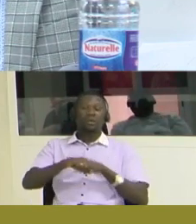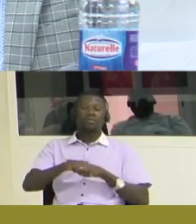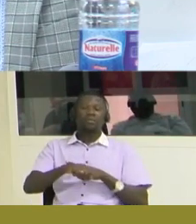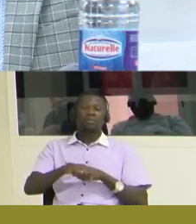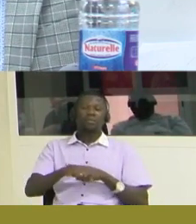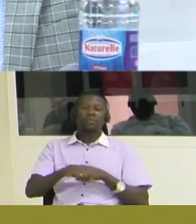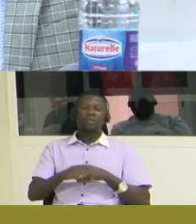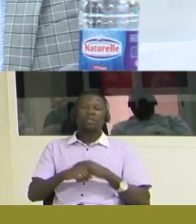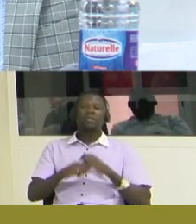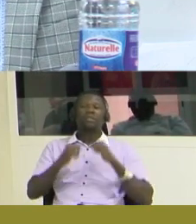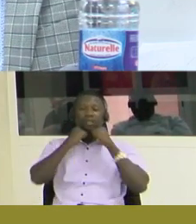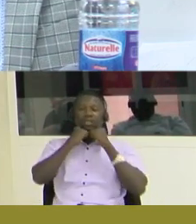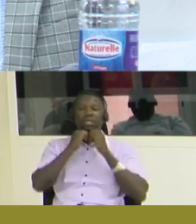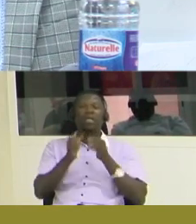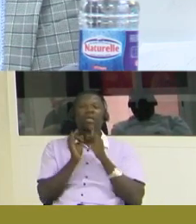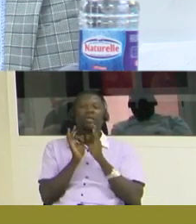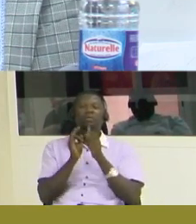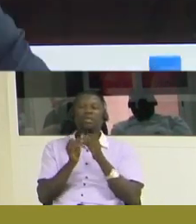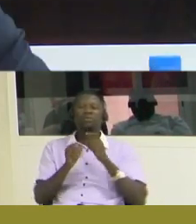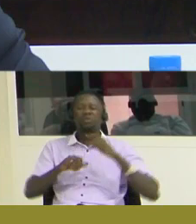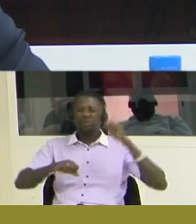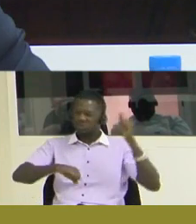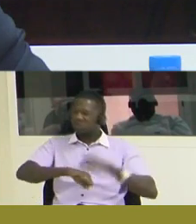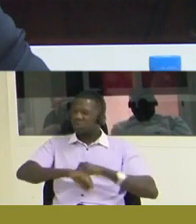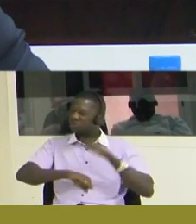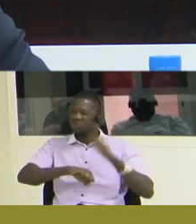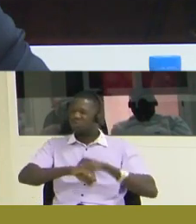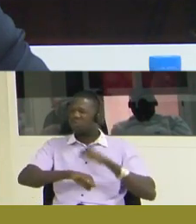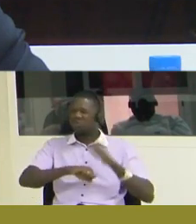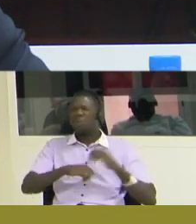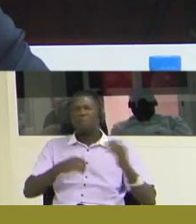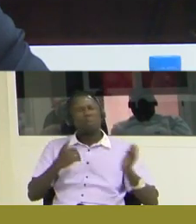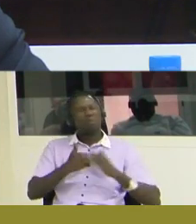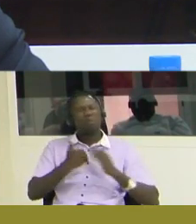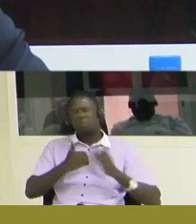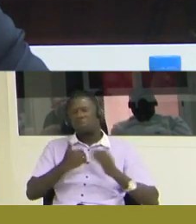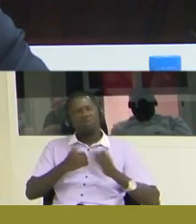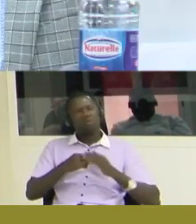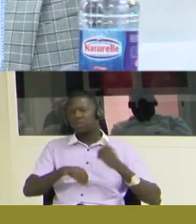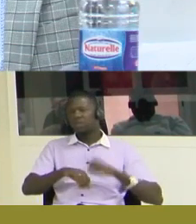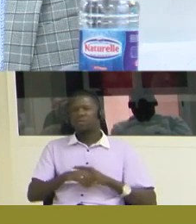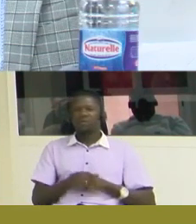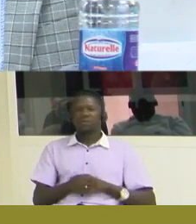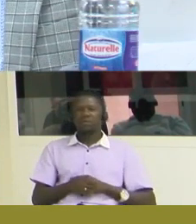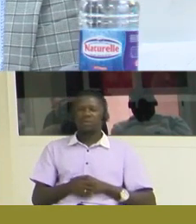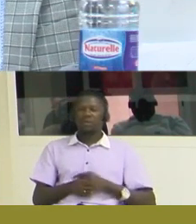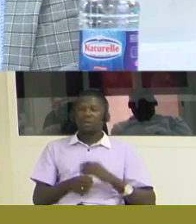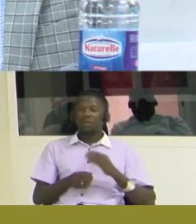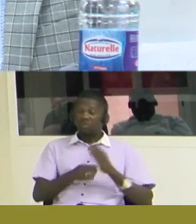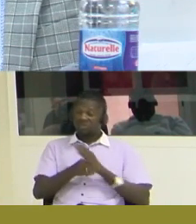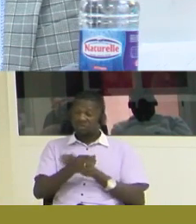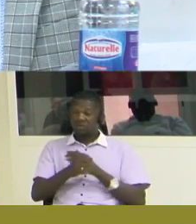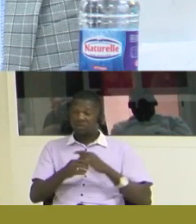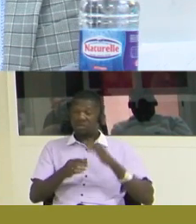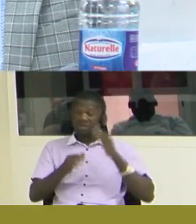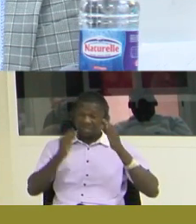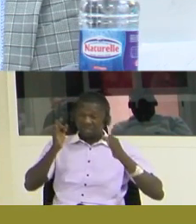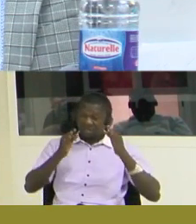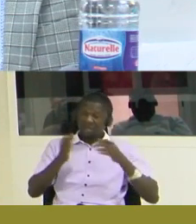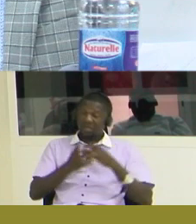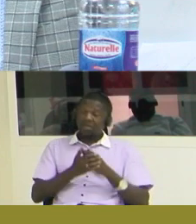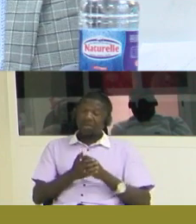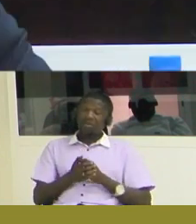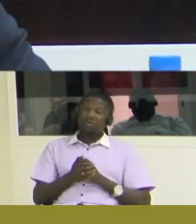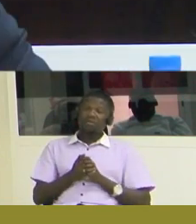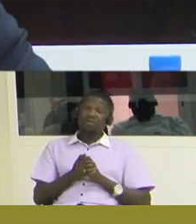mercilessly during the course of the trial yeah prior to his trial sorry